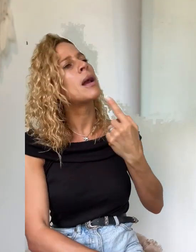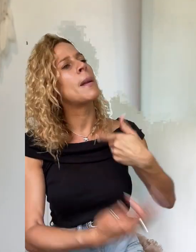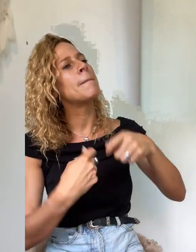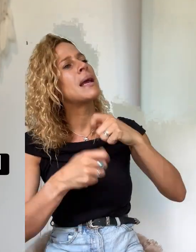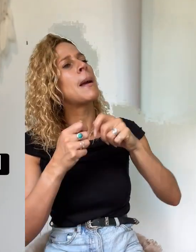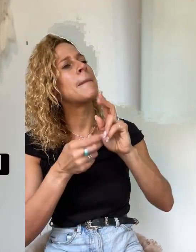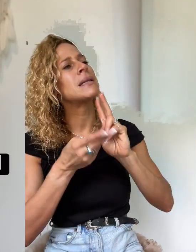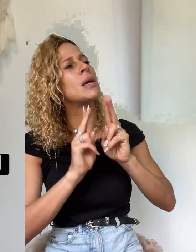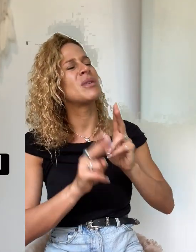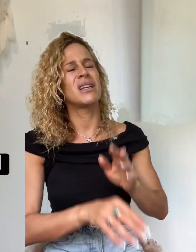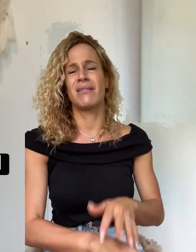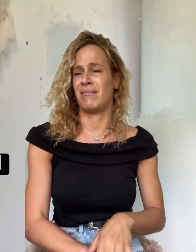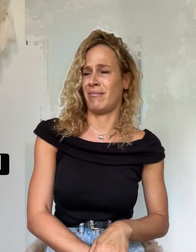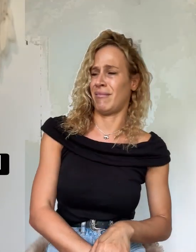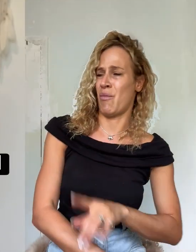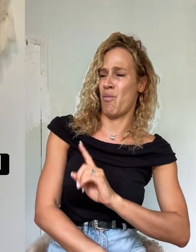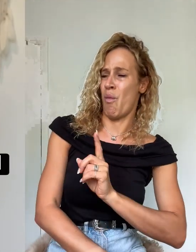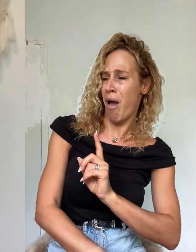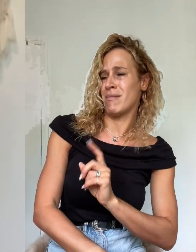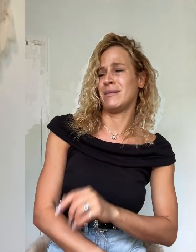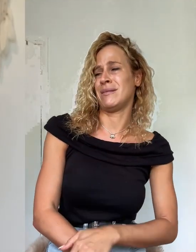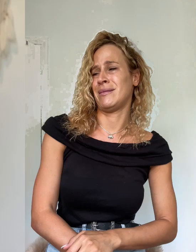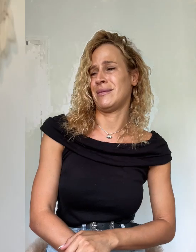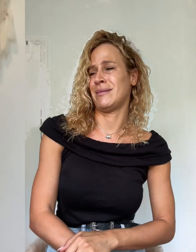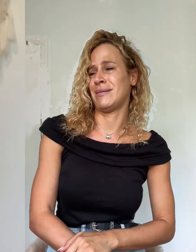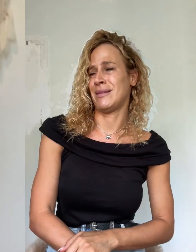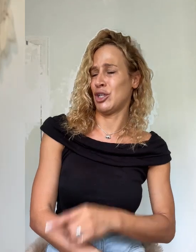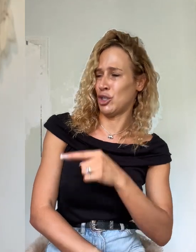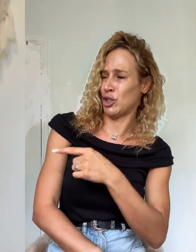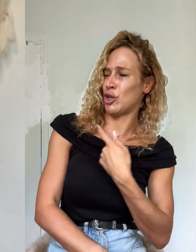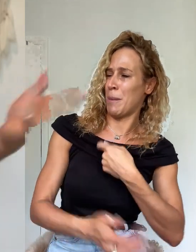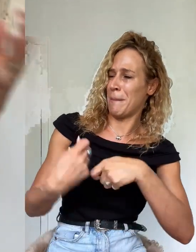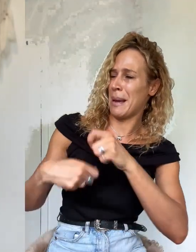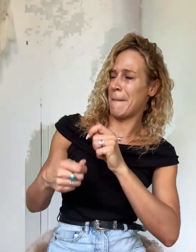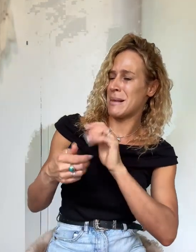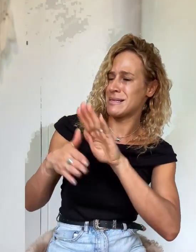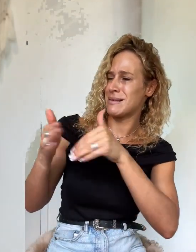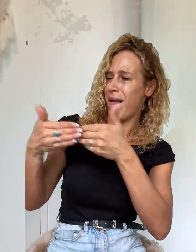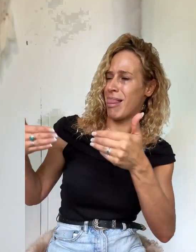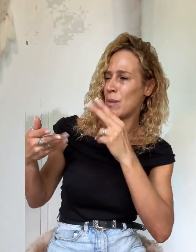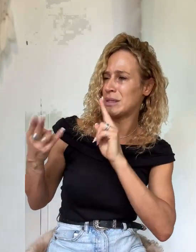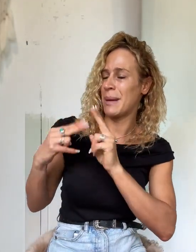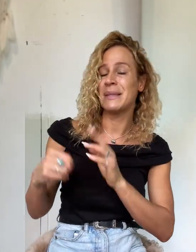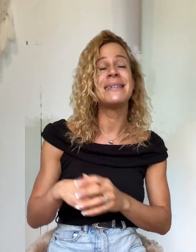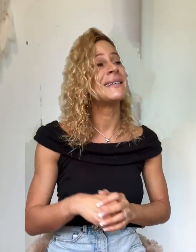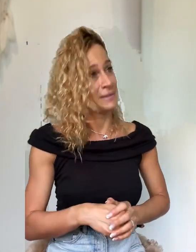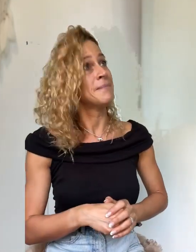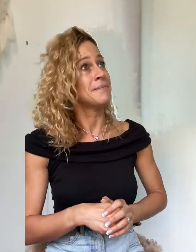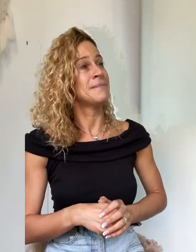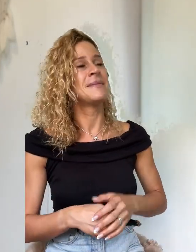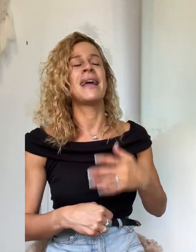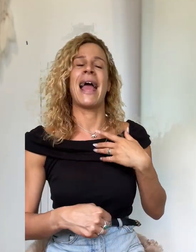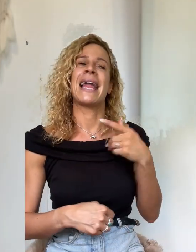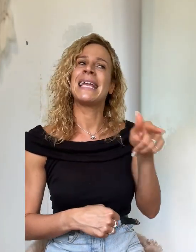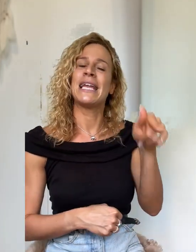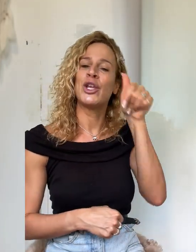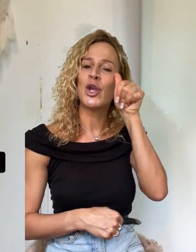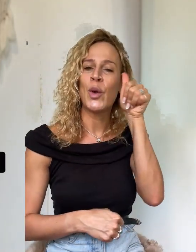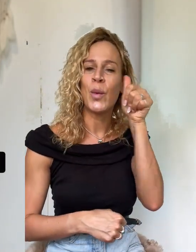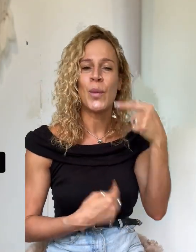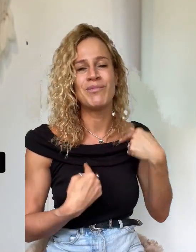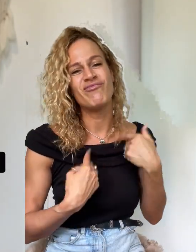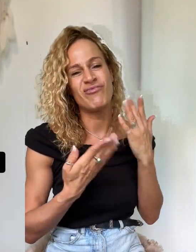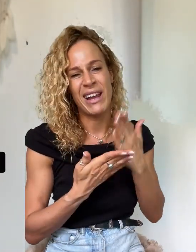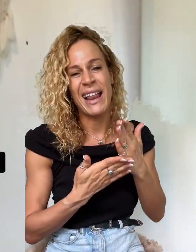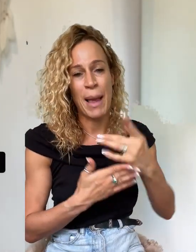puzzled, say what, face that he used to do on a regular basis, because my wonderful, potentially ADHD brain